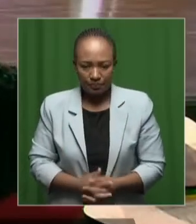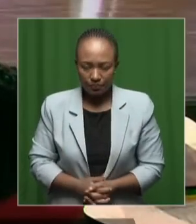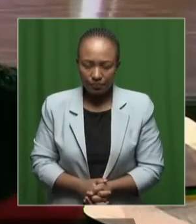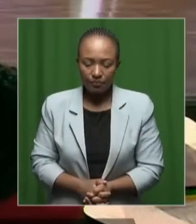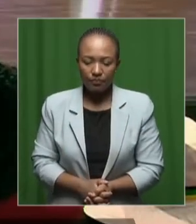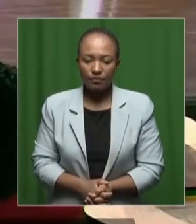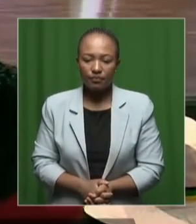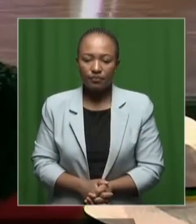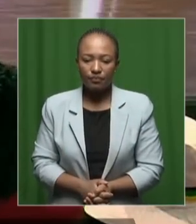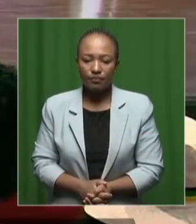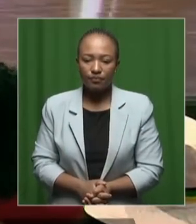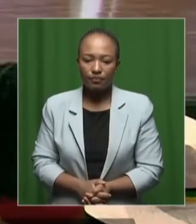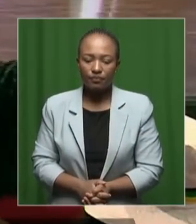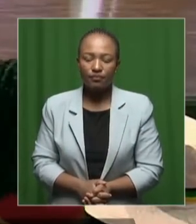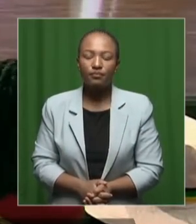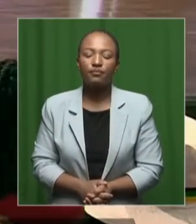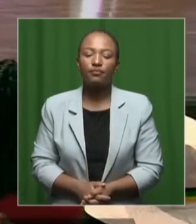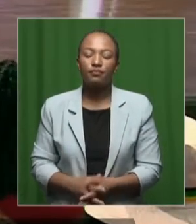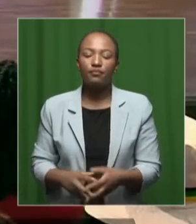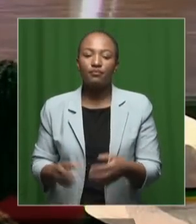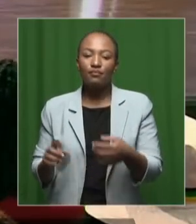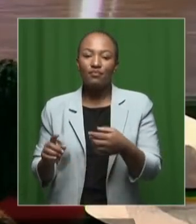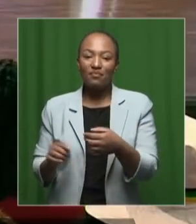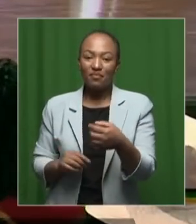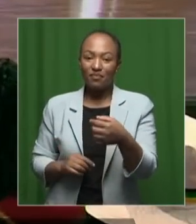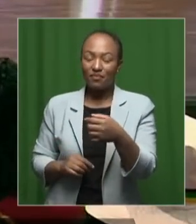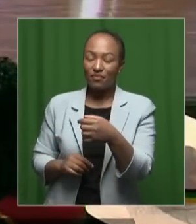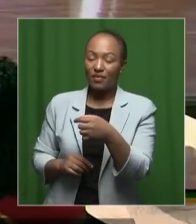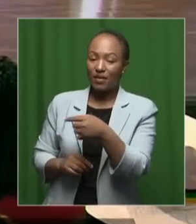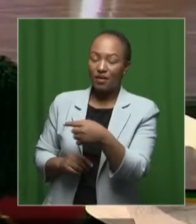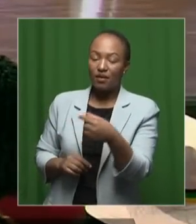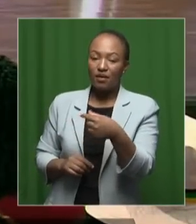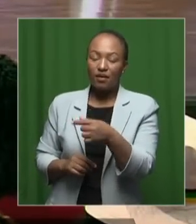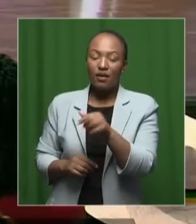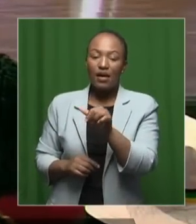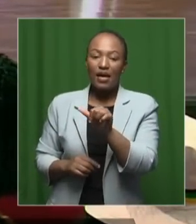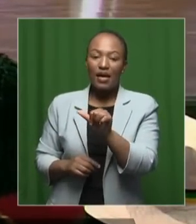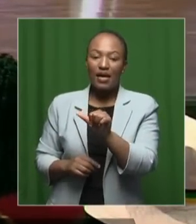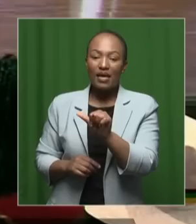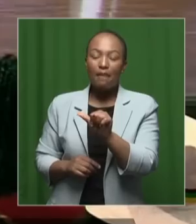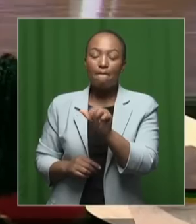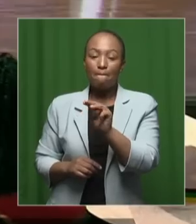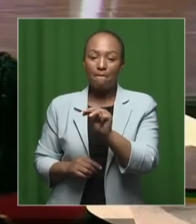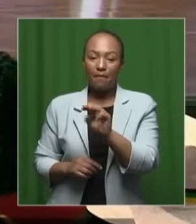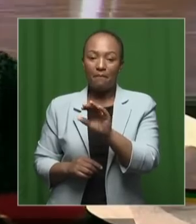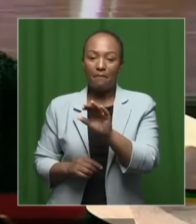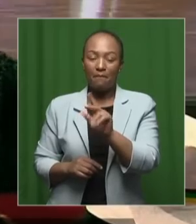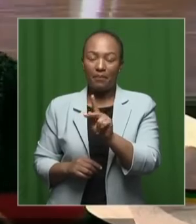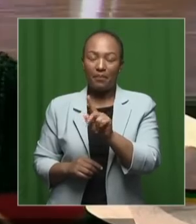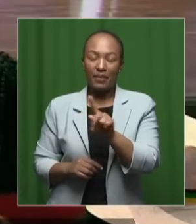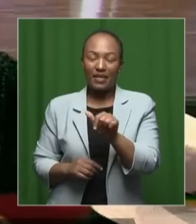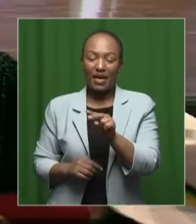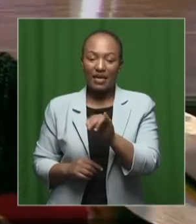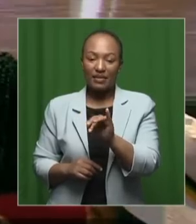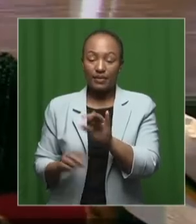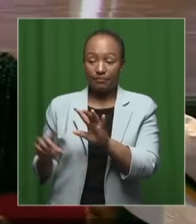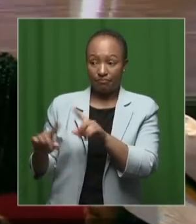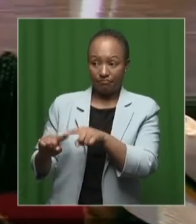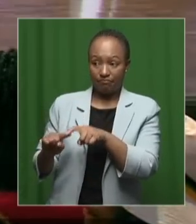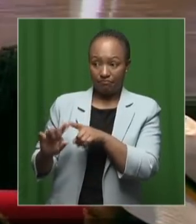All right. Ms. McKenzie, hold that thought. Blaine? Yes, Sakina, some have argued that the principle